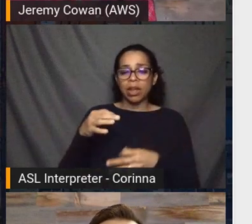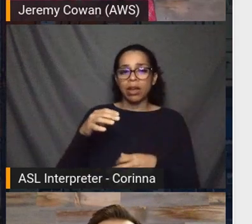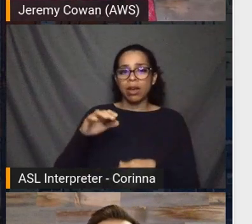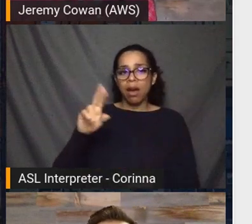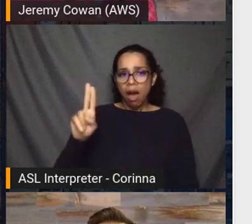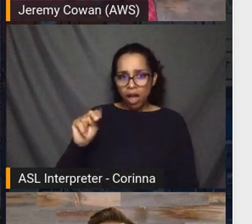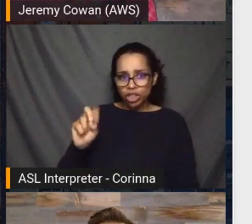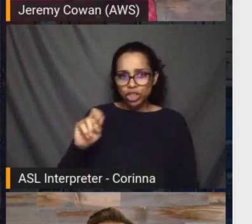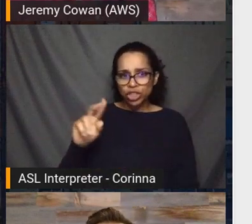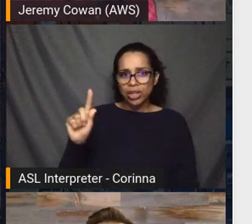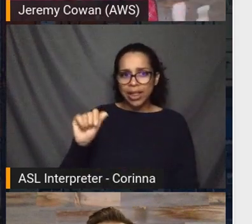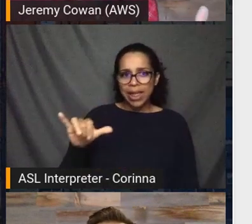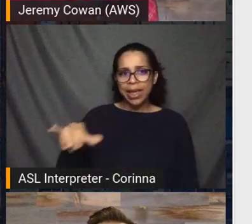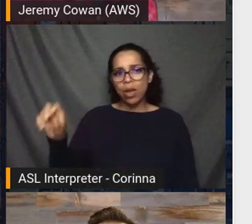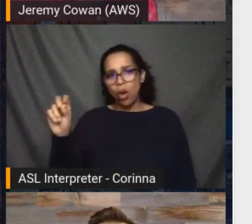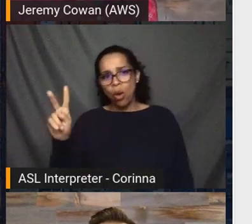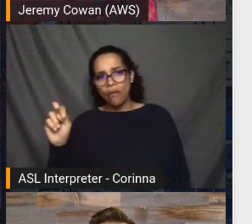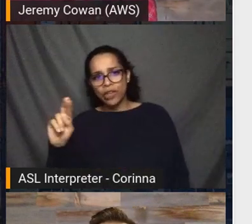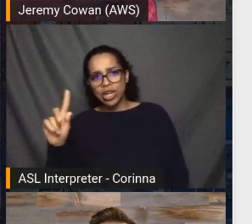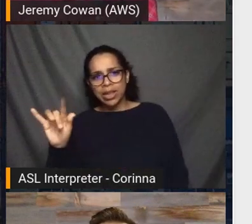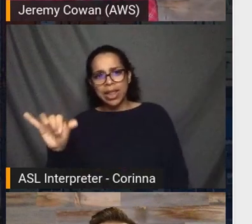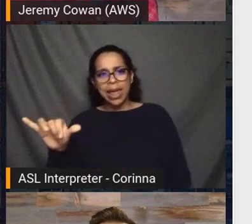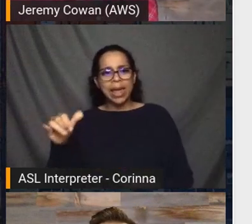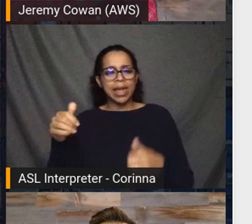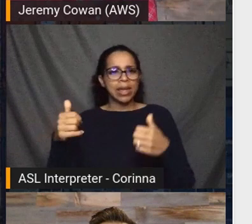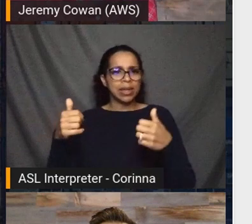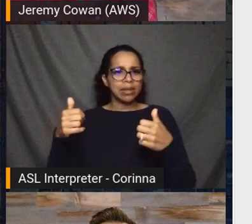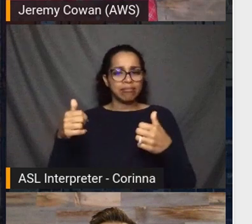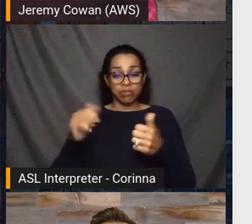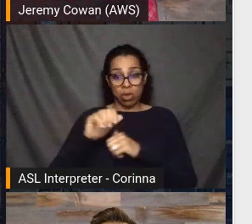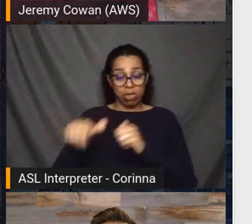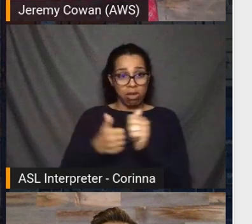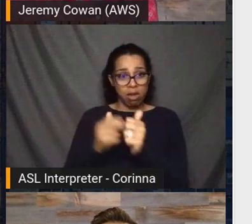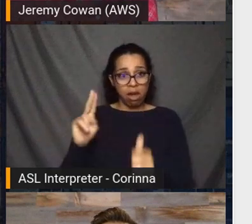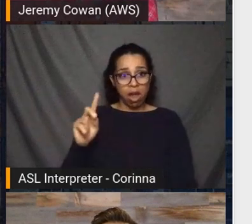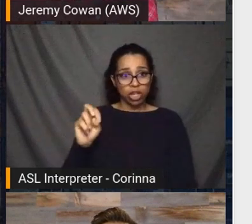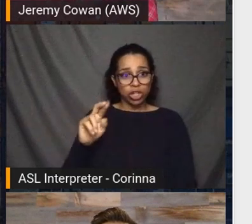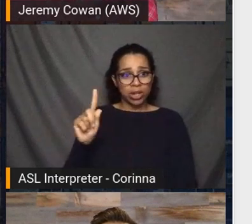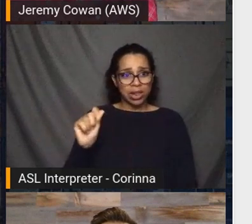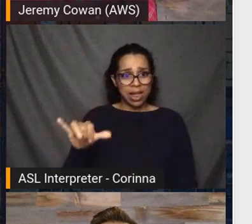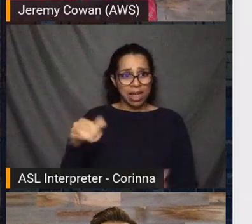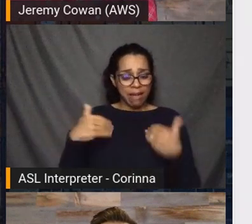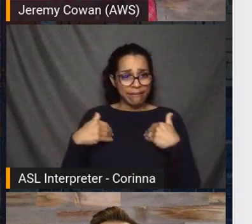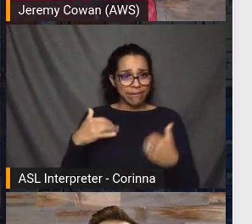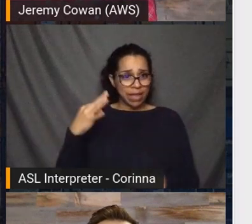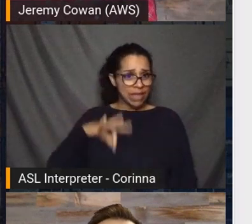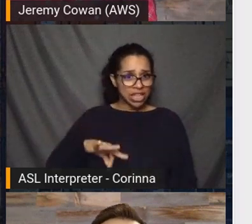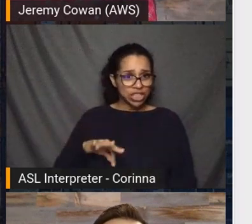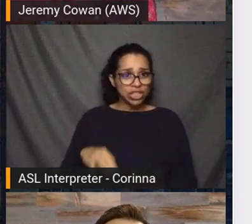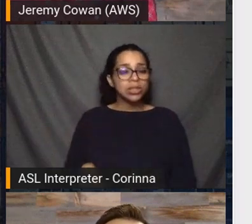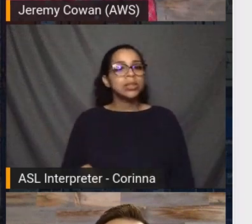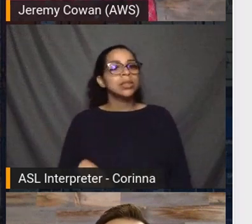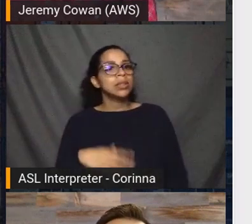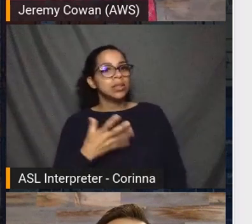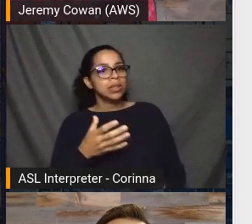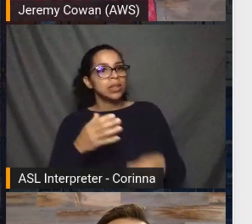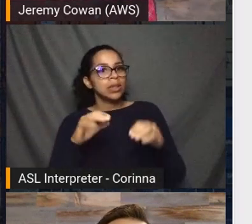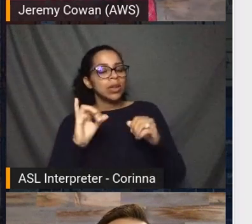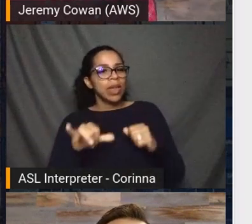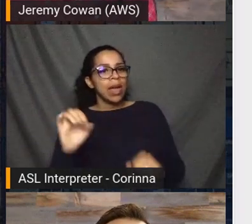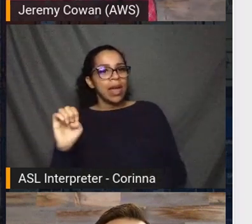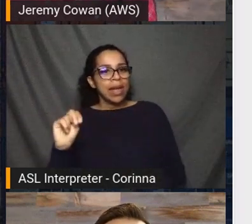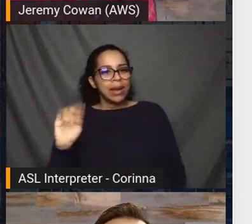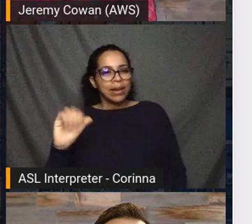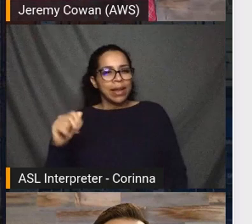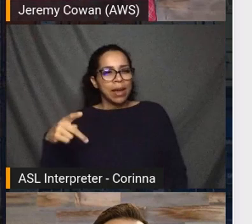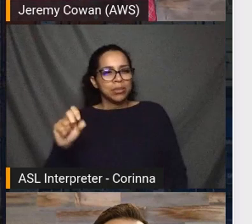networks. Is there an advantage to using an underlay network? Yeah, so because there is no tunneling and the encapsulation, it becomes